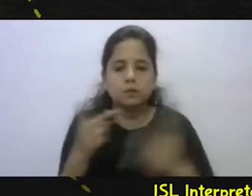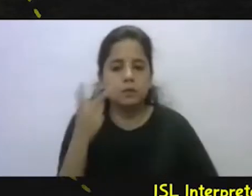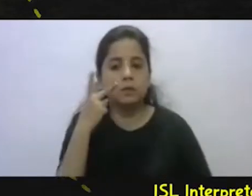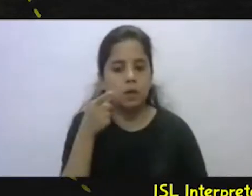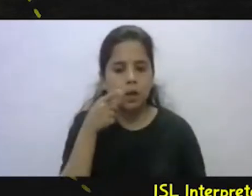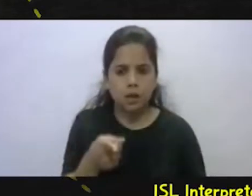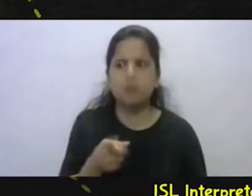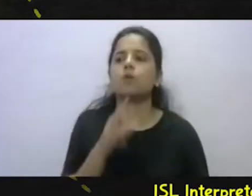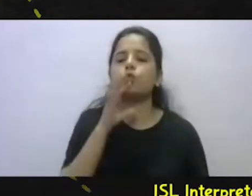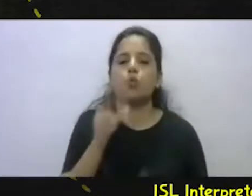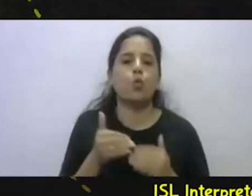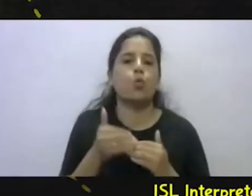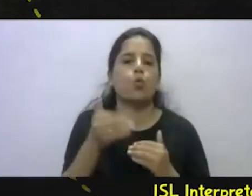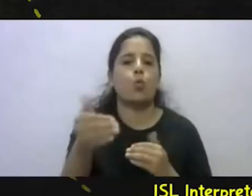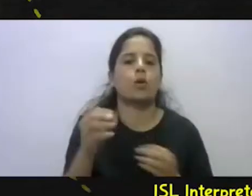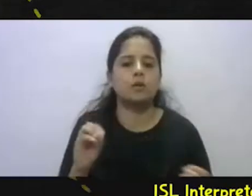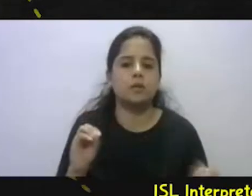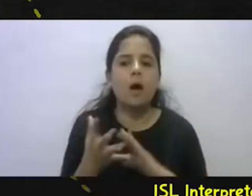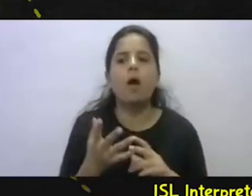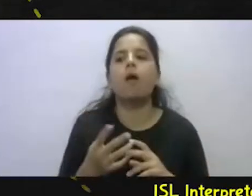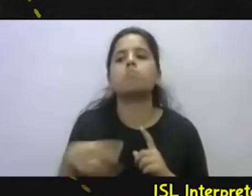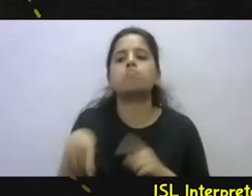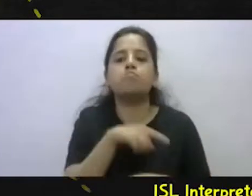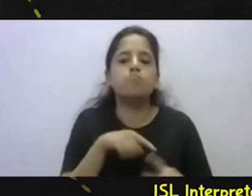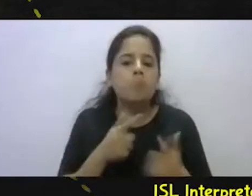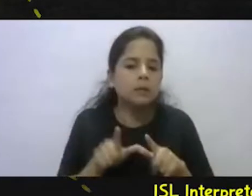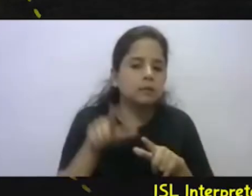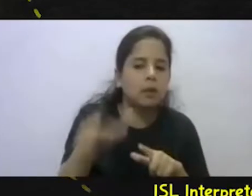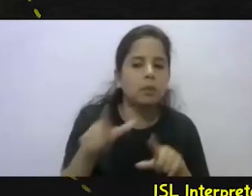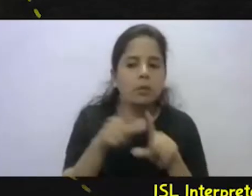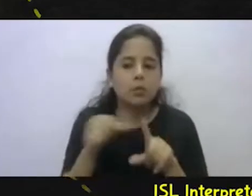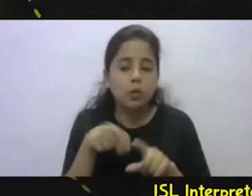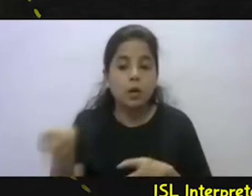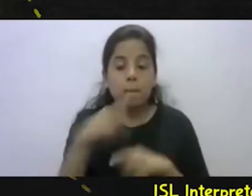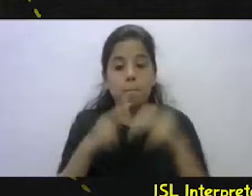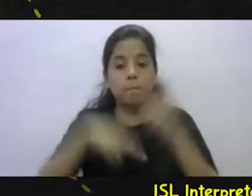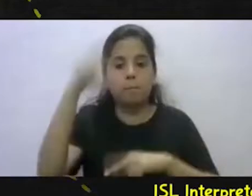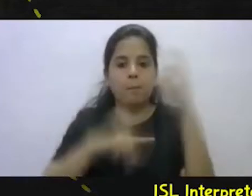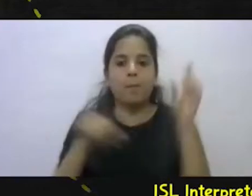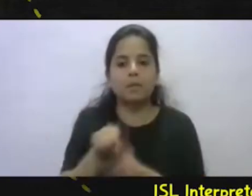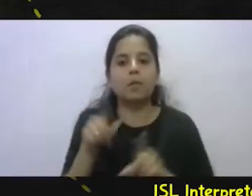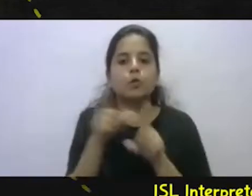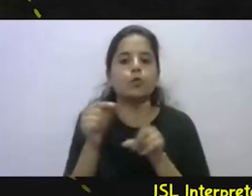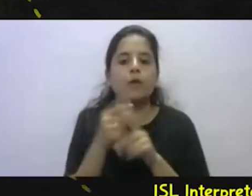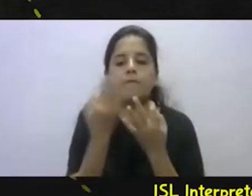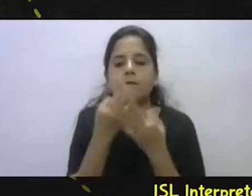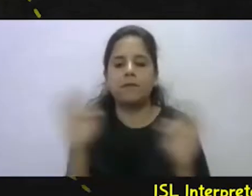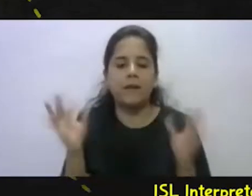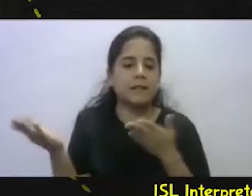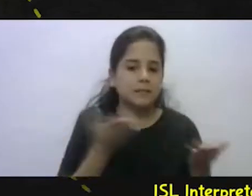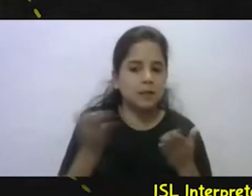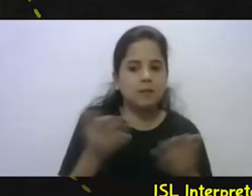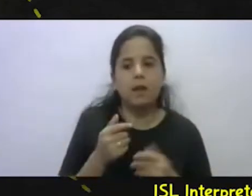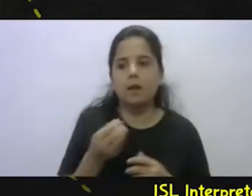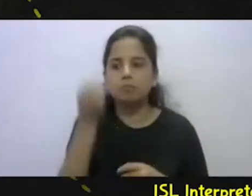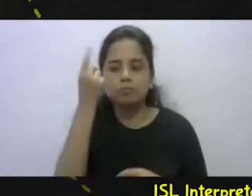way, starting stone or stepping stone for, building towards, even the 377 or acknowledging the rights of